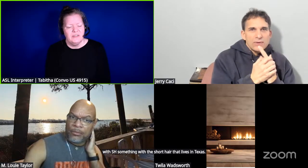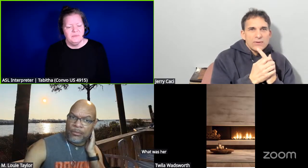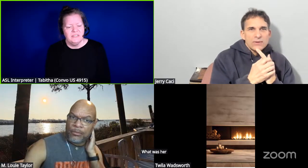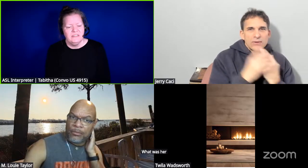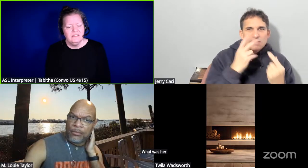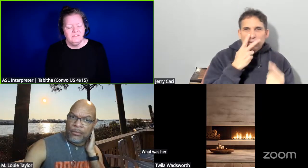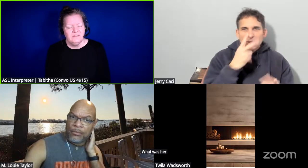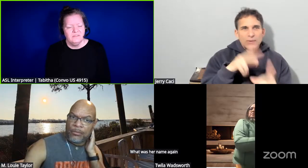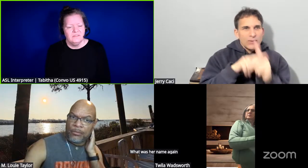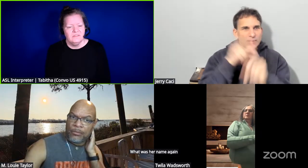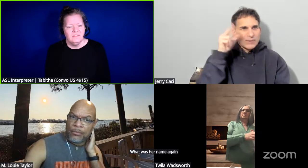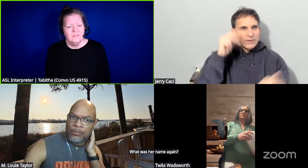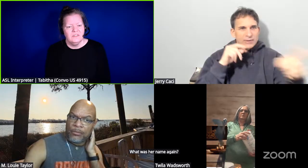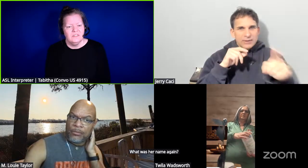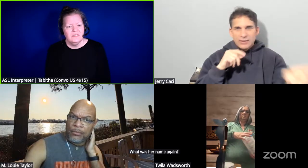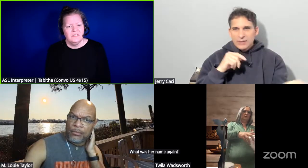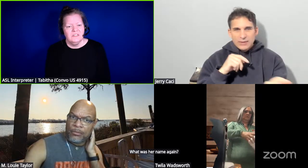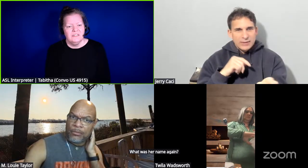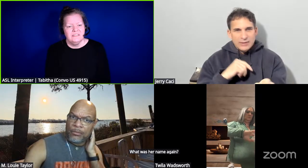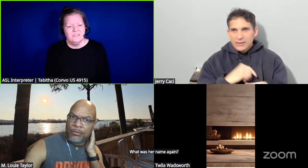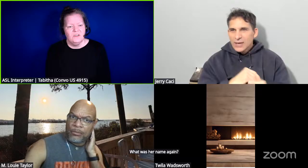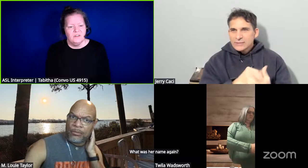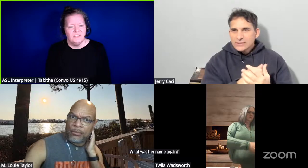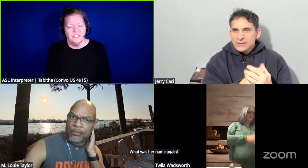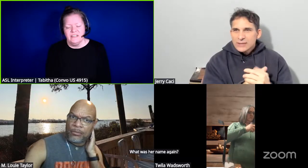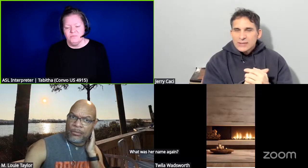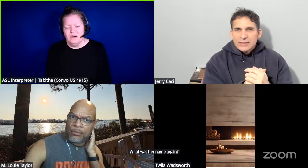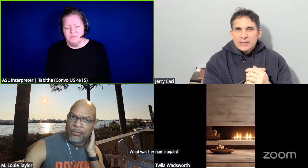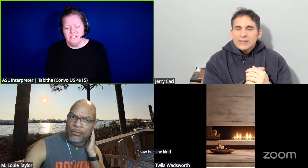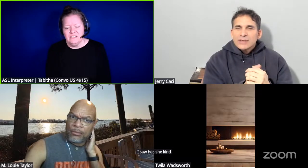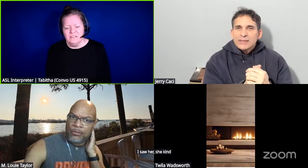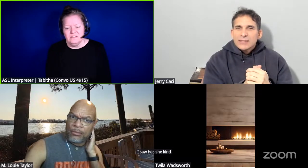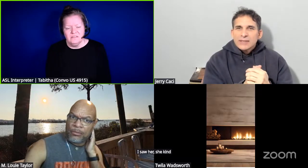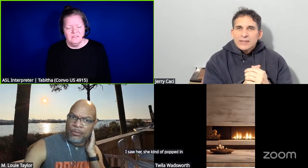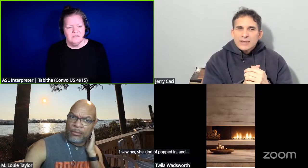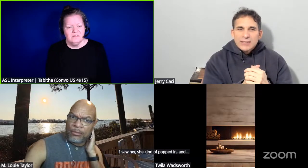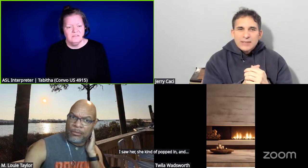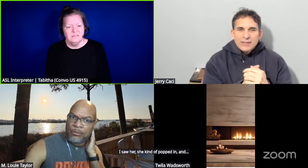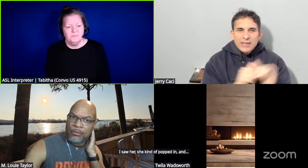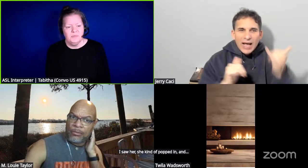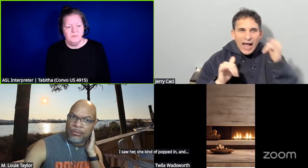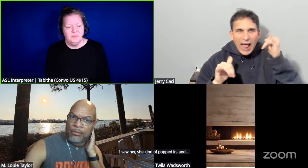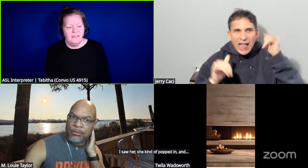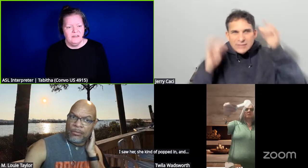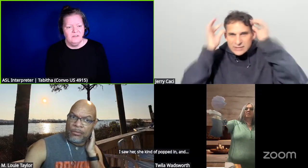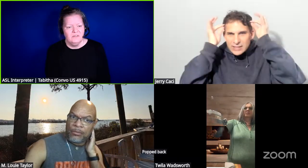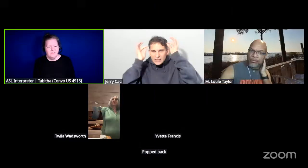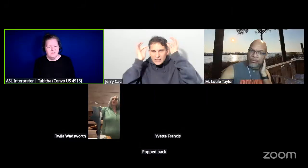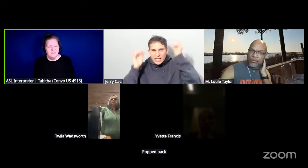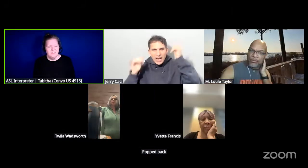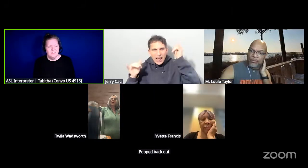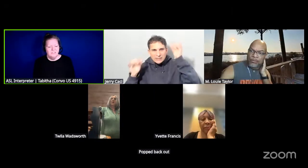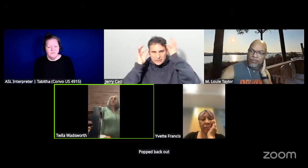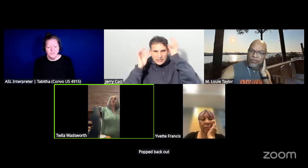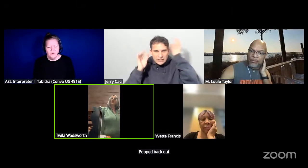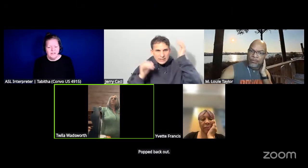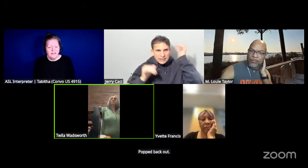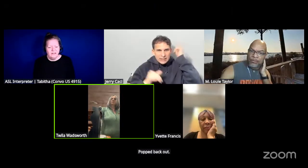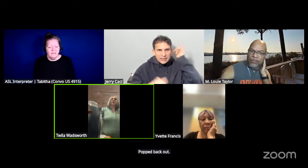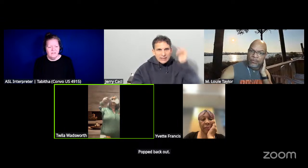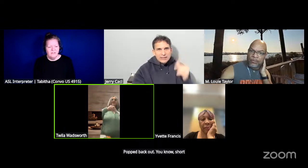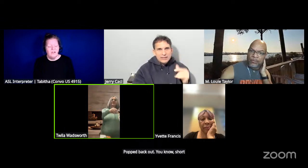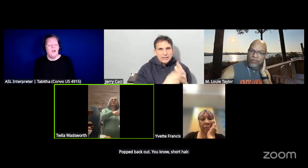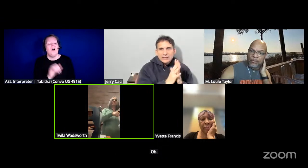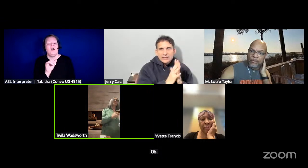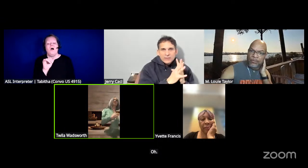was her name again? I saw her. She kind of popped in and popped back out. You know, short Oh,